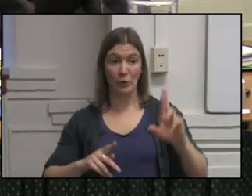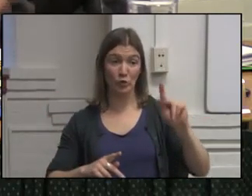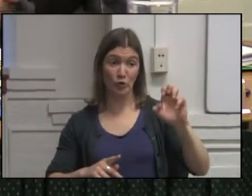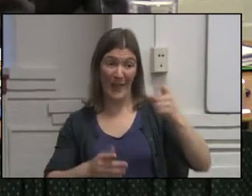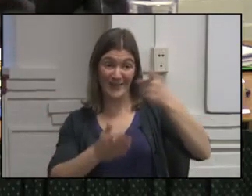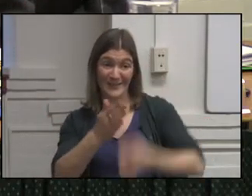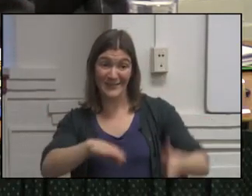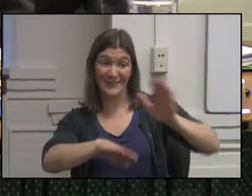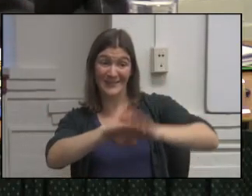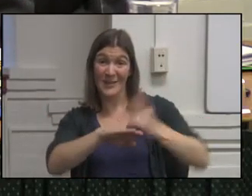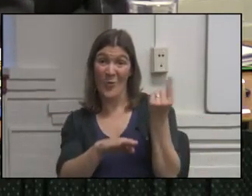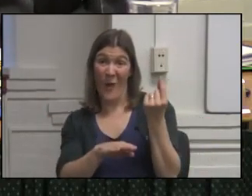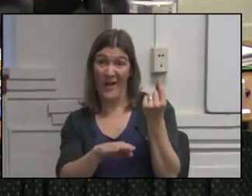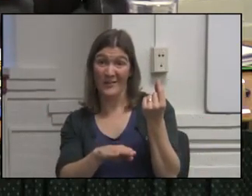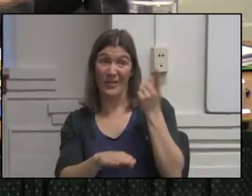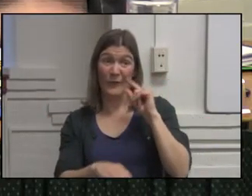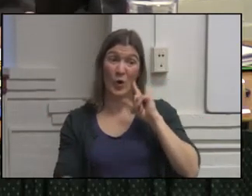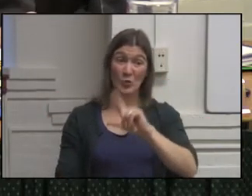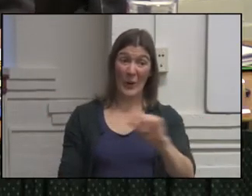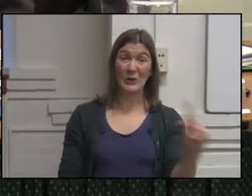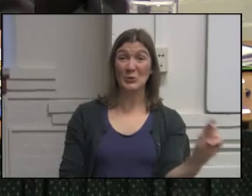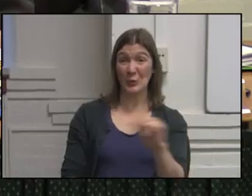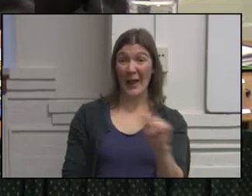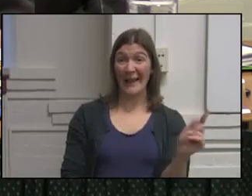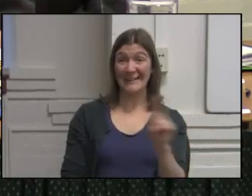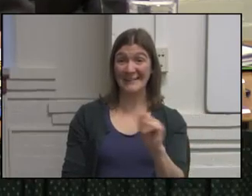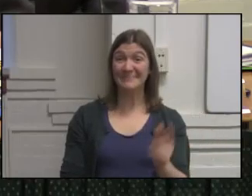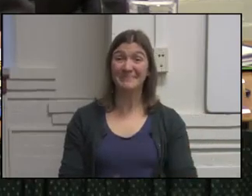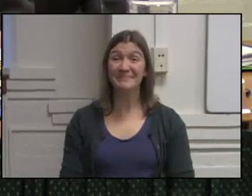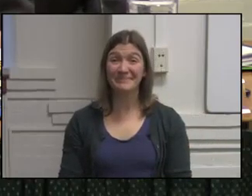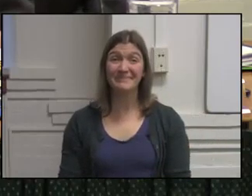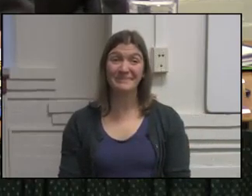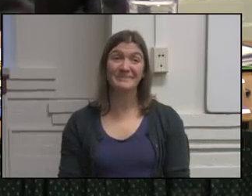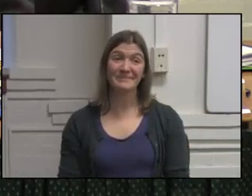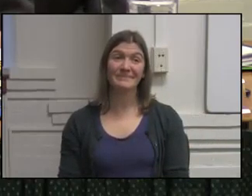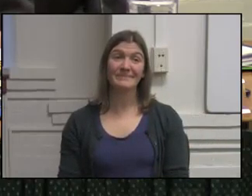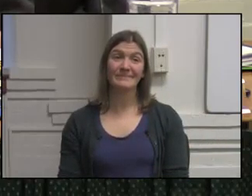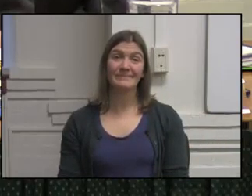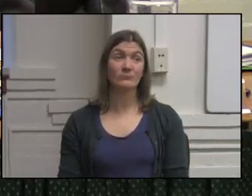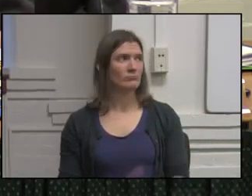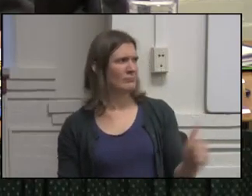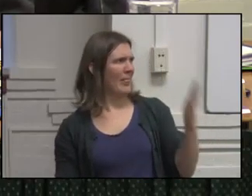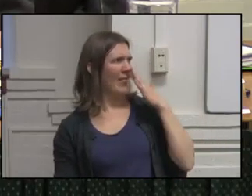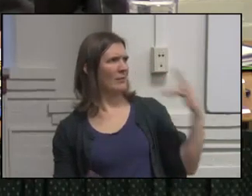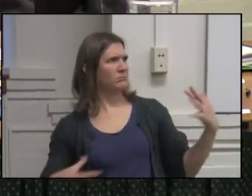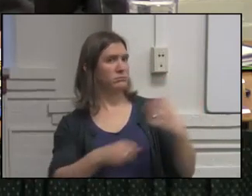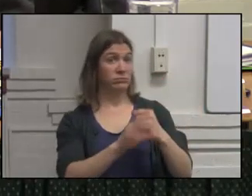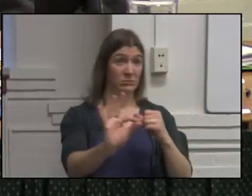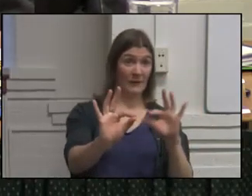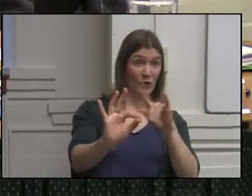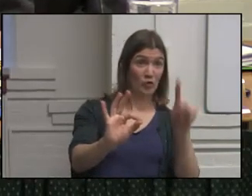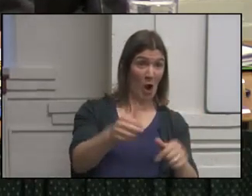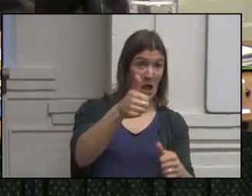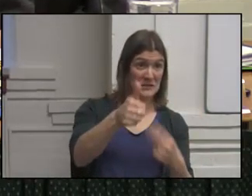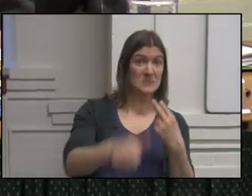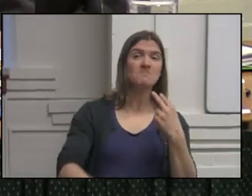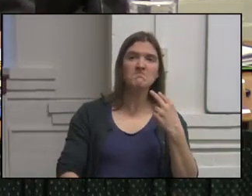part of 2020 for implementation in July of 2020. Thanks for that, Peter. How does that feel, Franz?